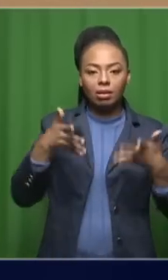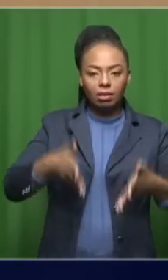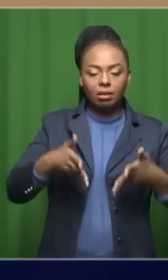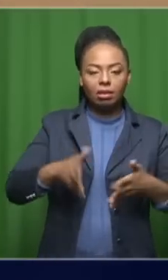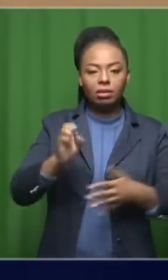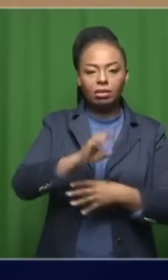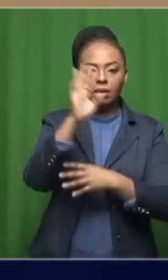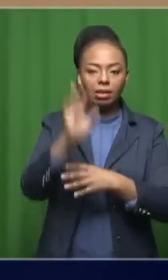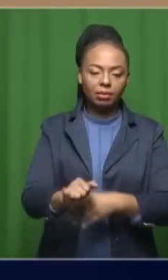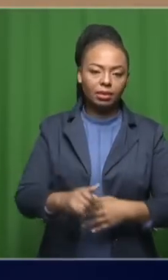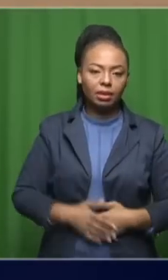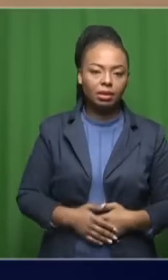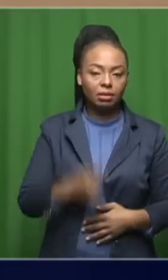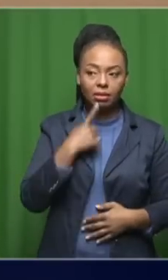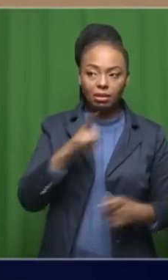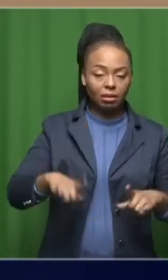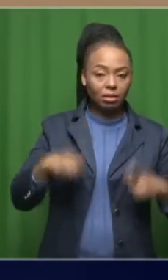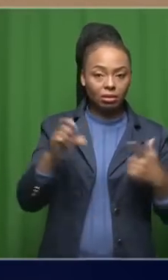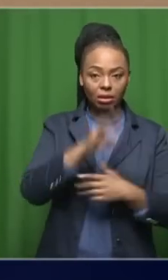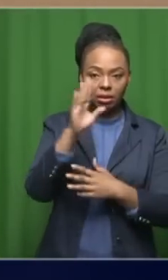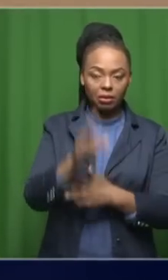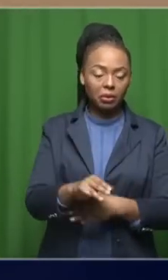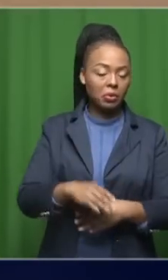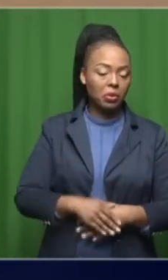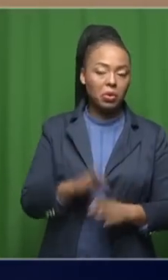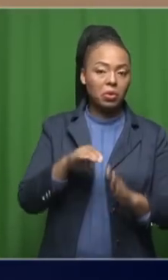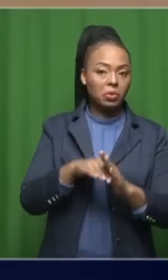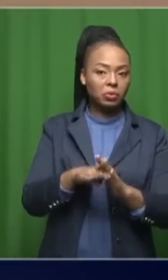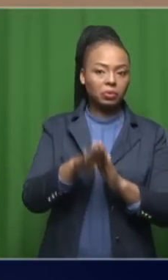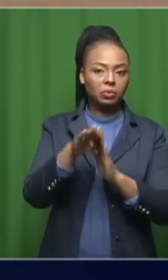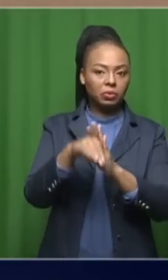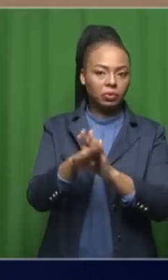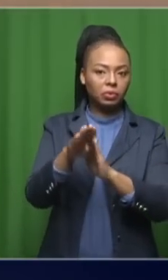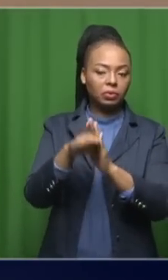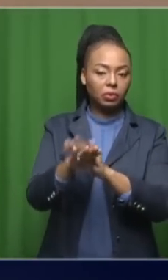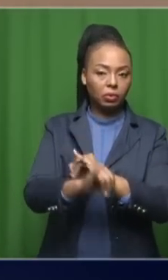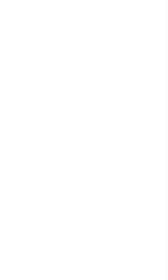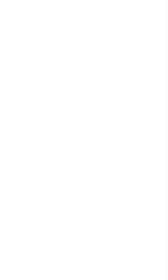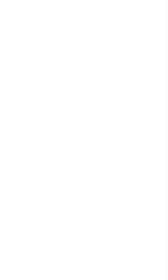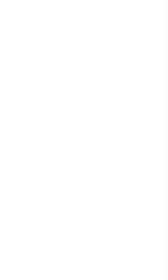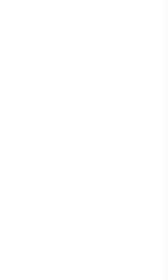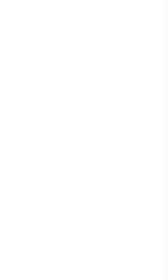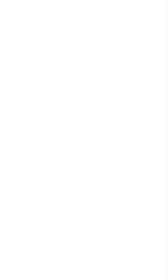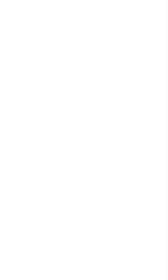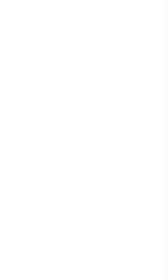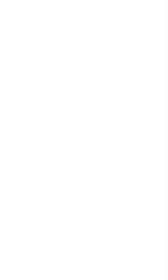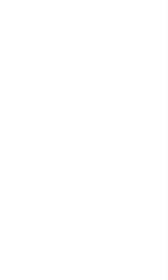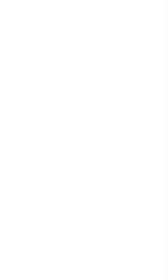Africa and how that is escalating. Let us know your thoughts at Morning Live SABC.